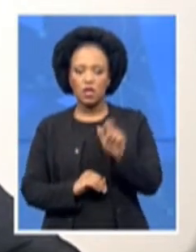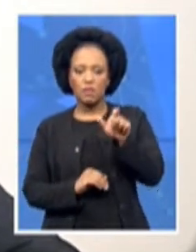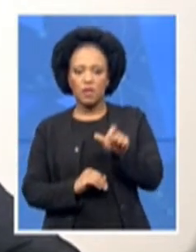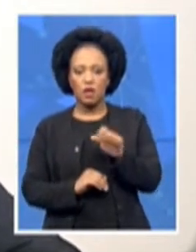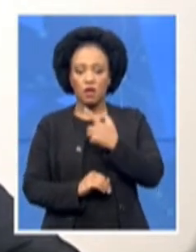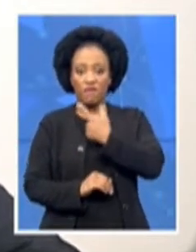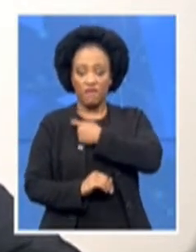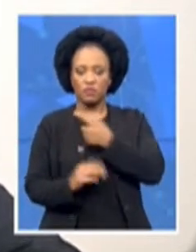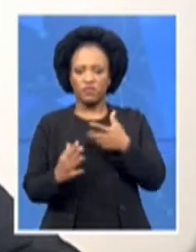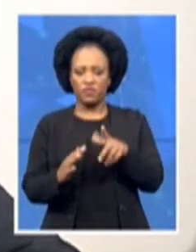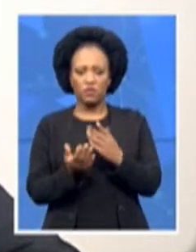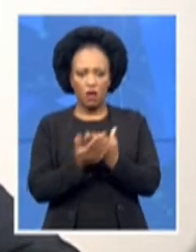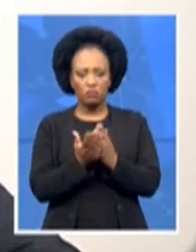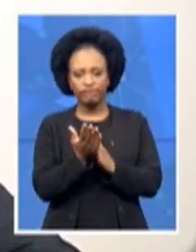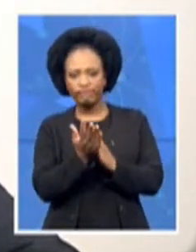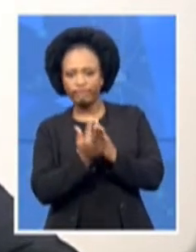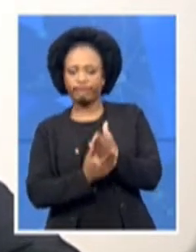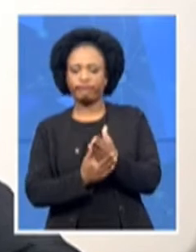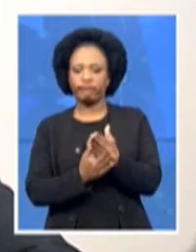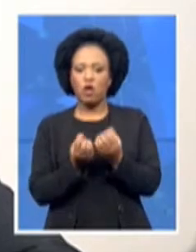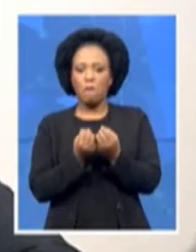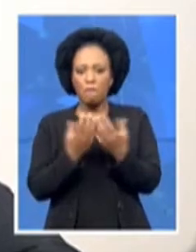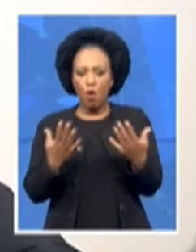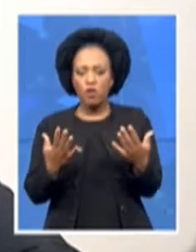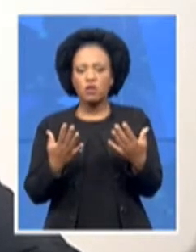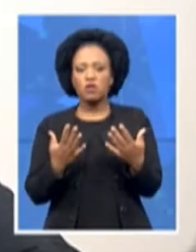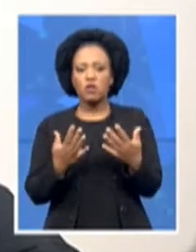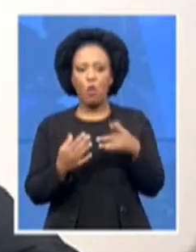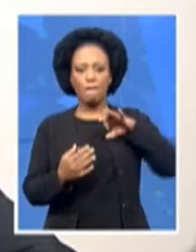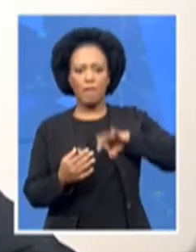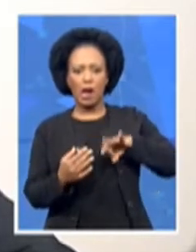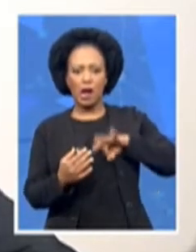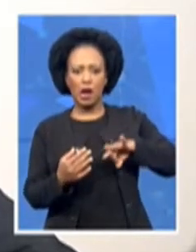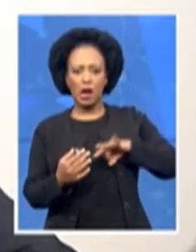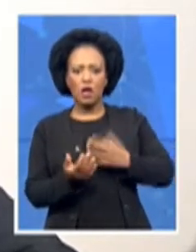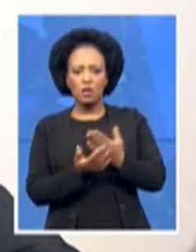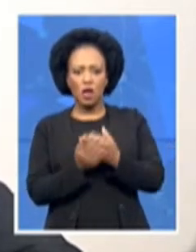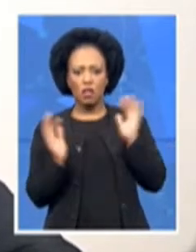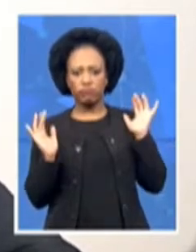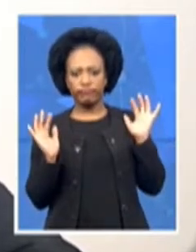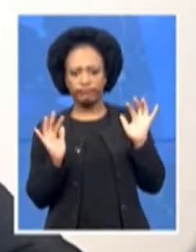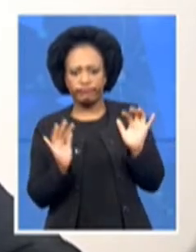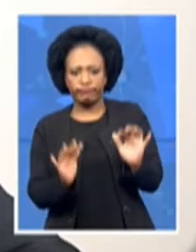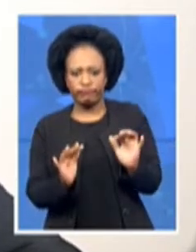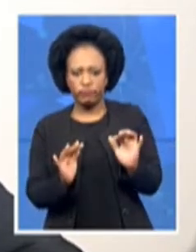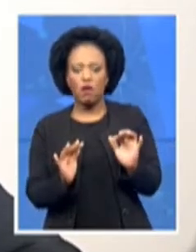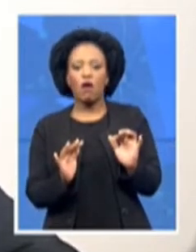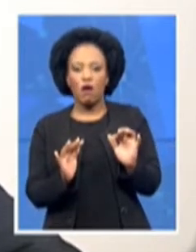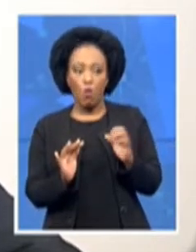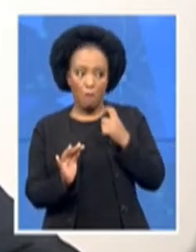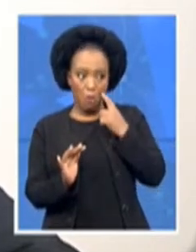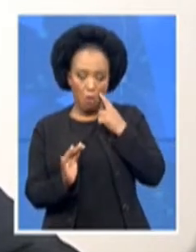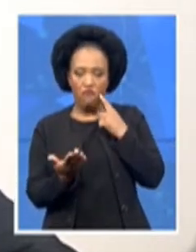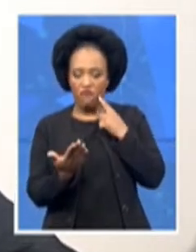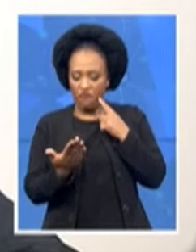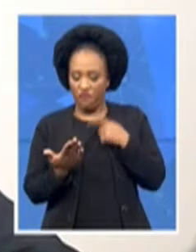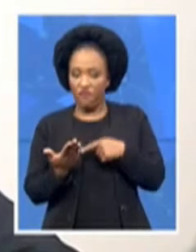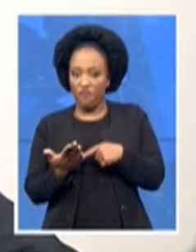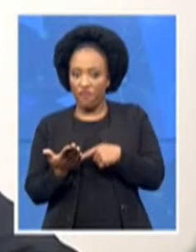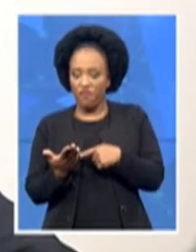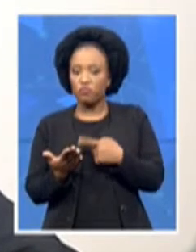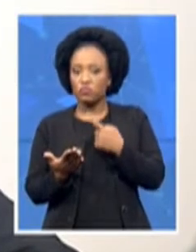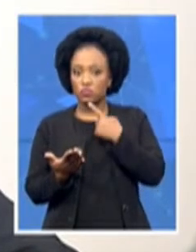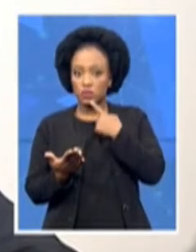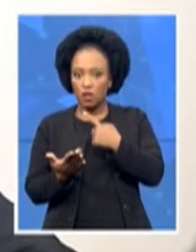amenities in bigger numbers, and there can be a proof that indeed you have been vaccinated, and therefore that you are protecting yourself and